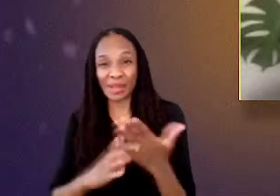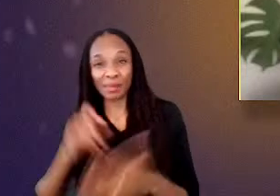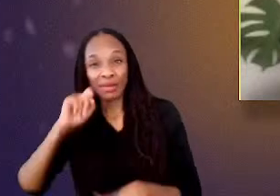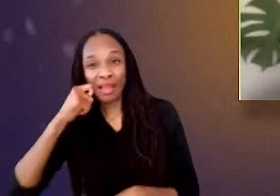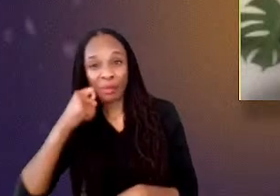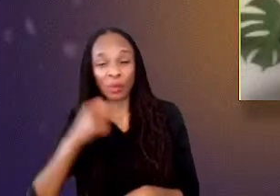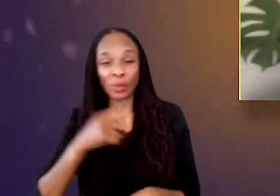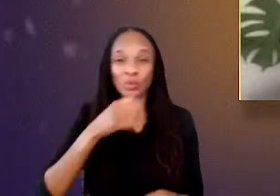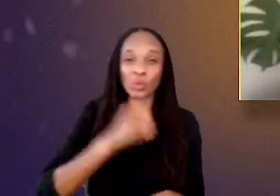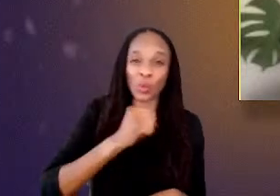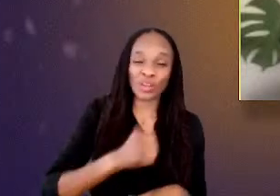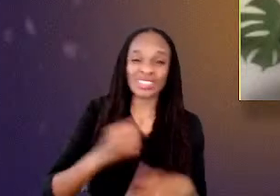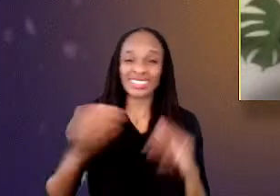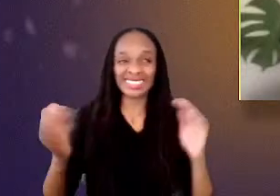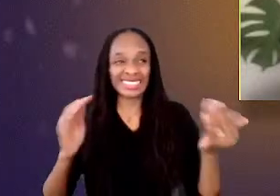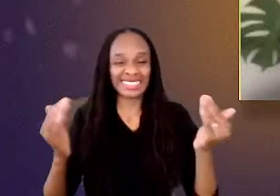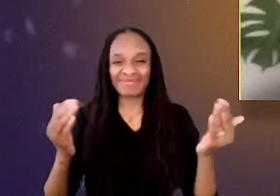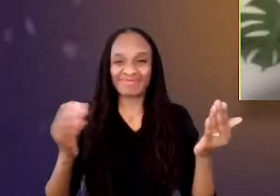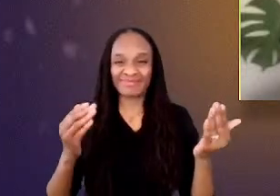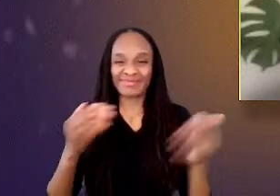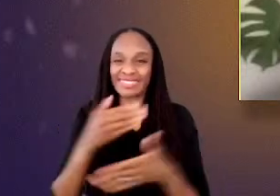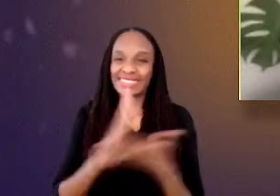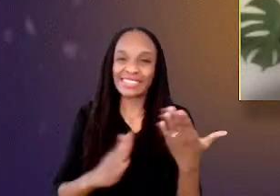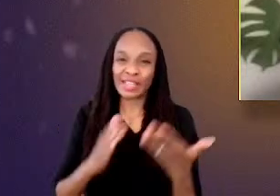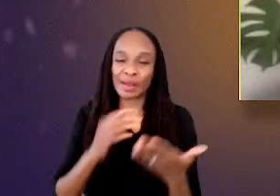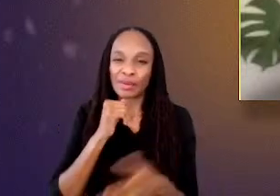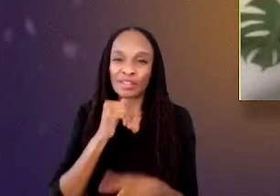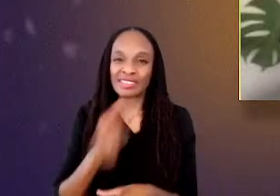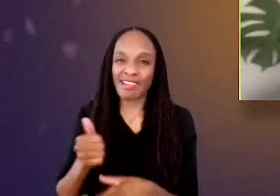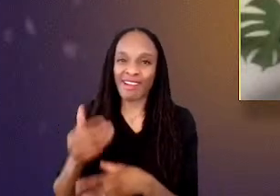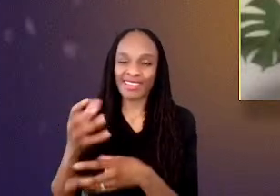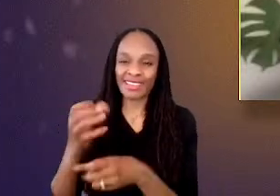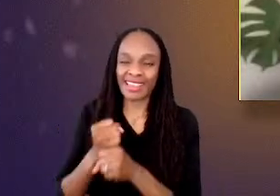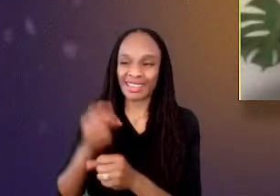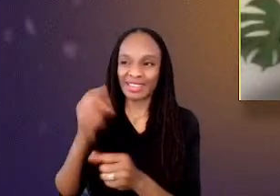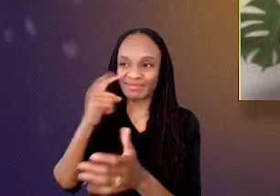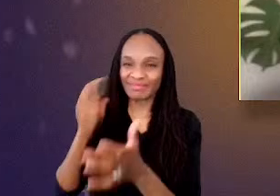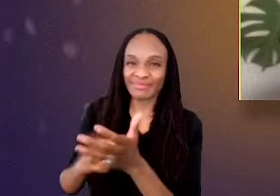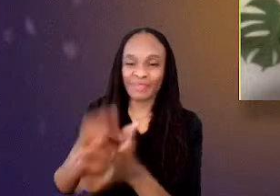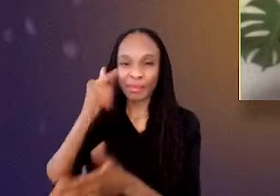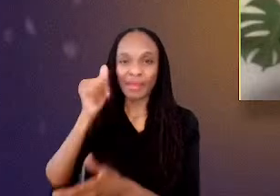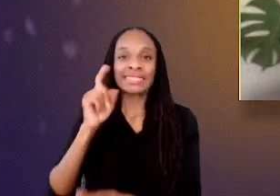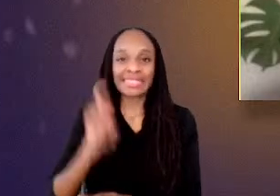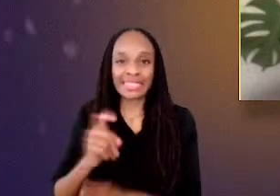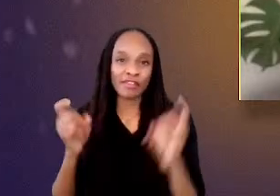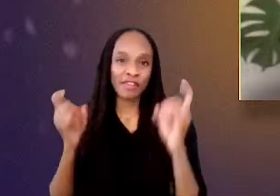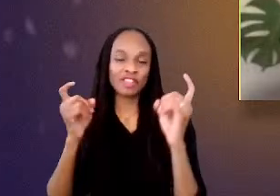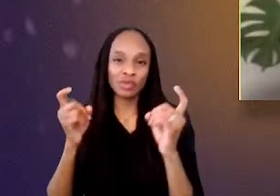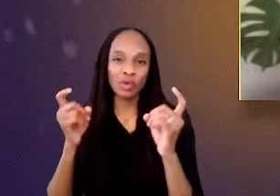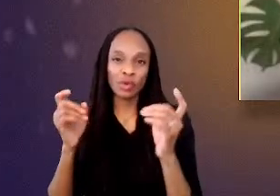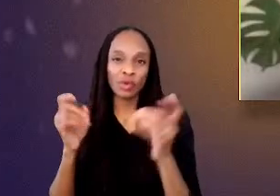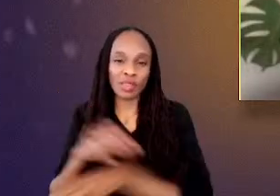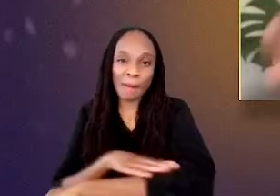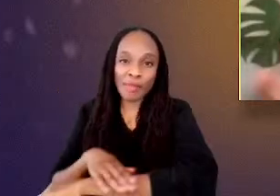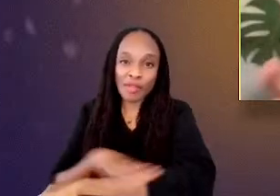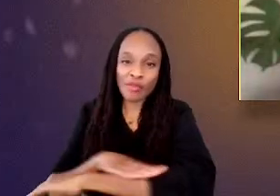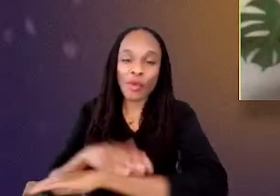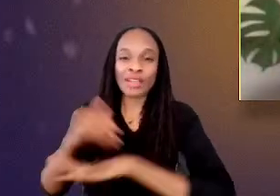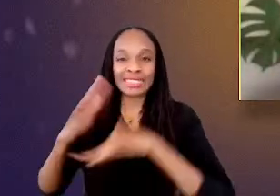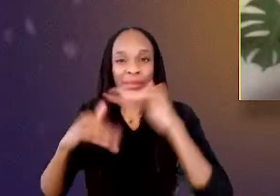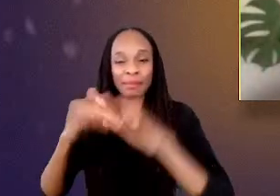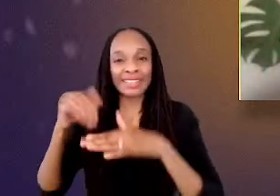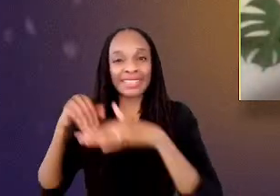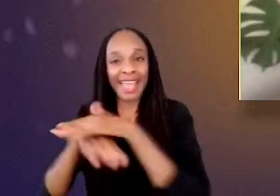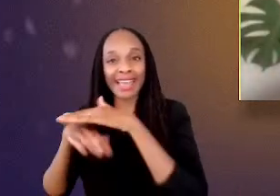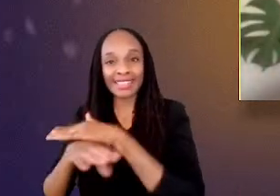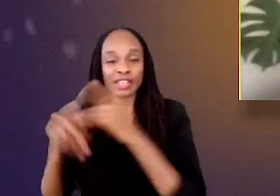being booked, and they are not being booked because they need a festival platform in order to build access to audience because